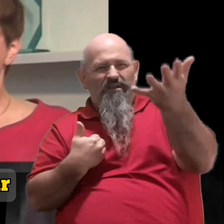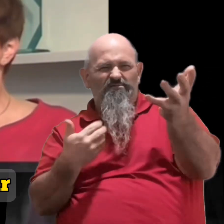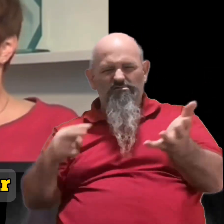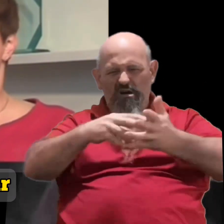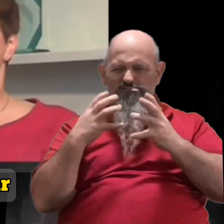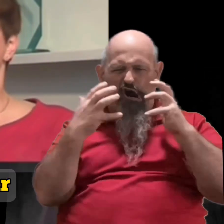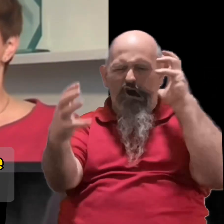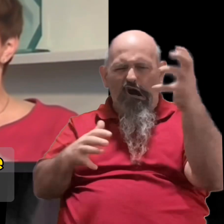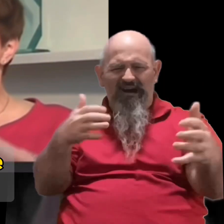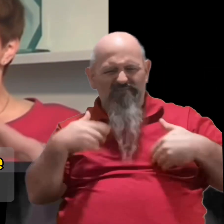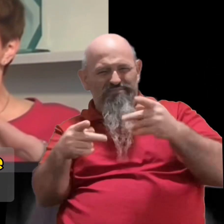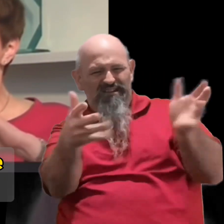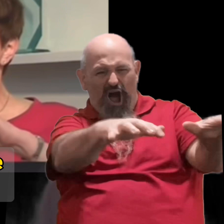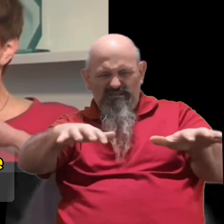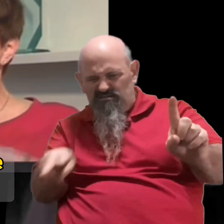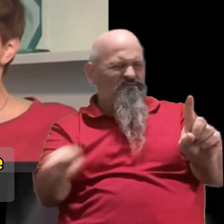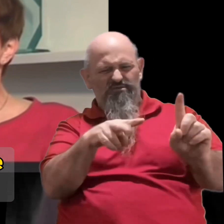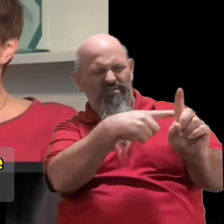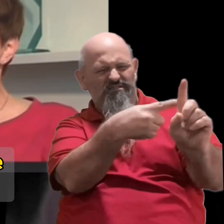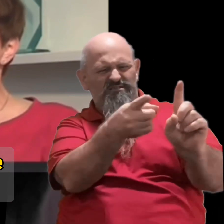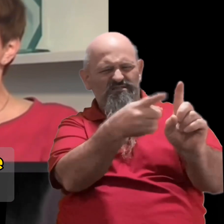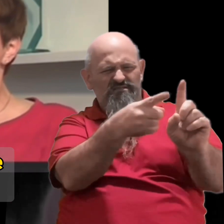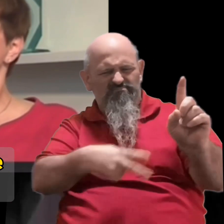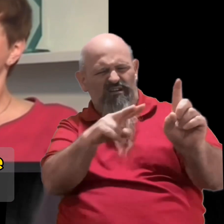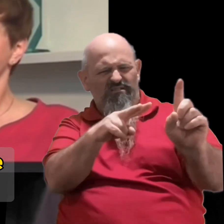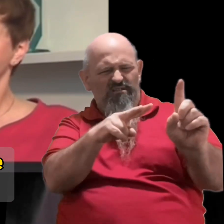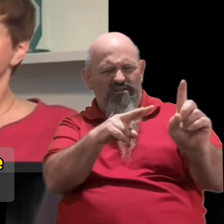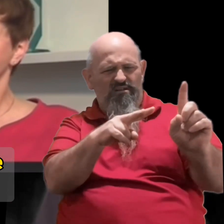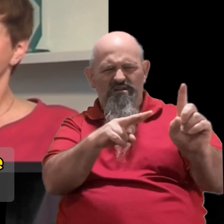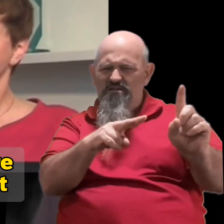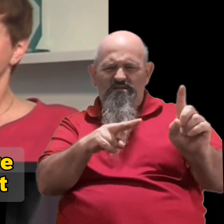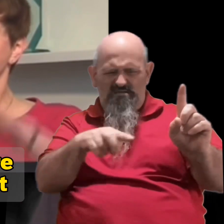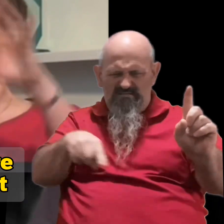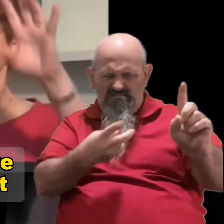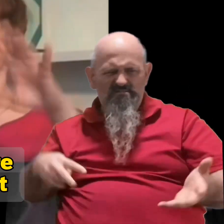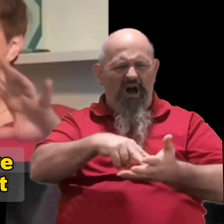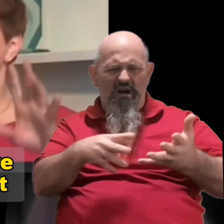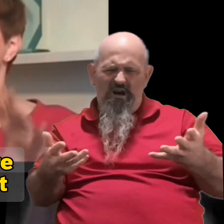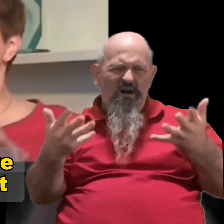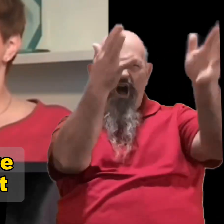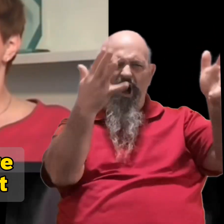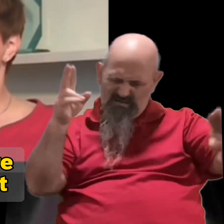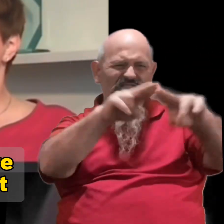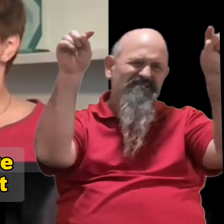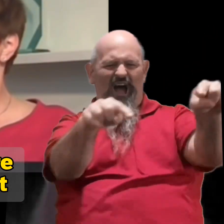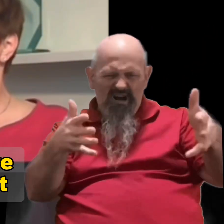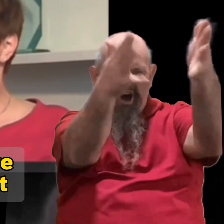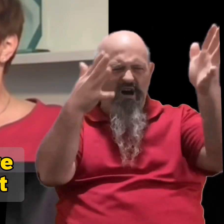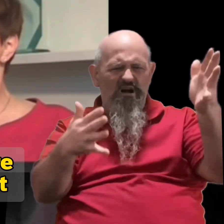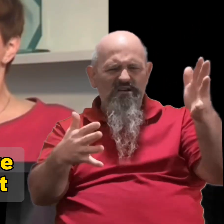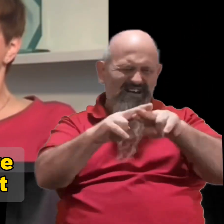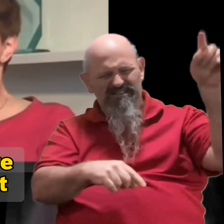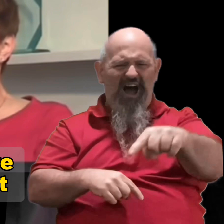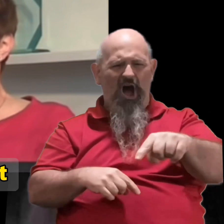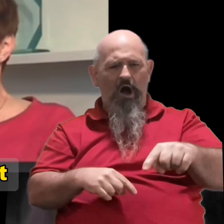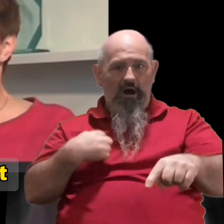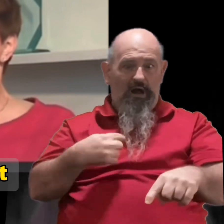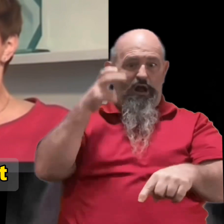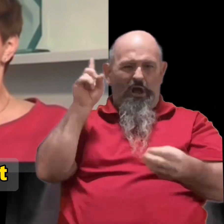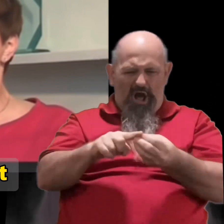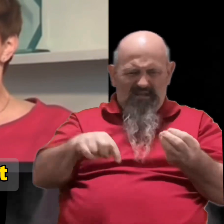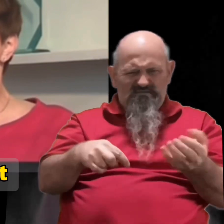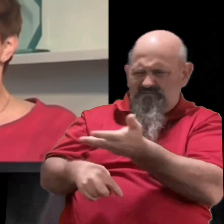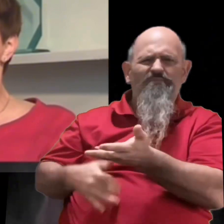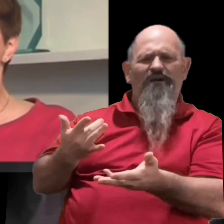this uproar. You had people in the audience turning on these women who were standing up saying, "Sit down, we want to